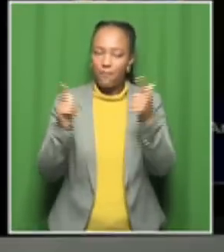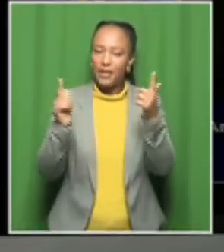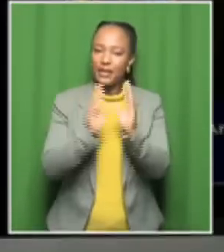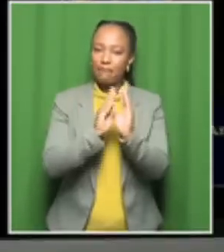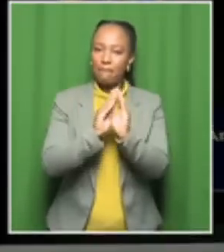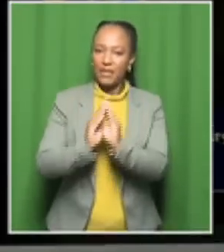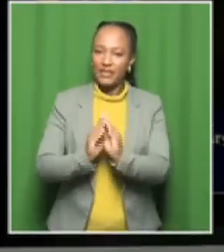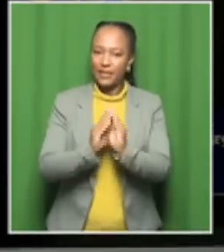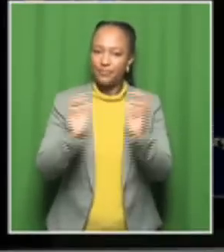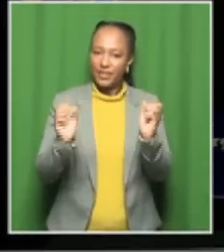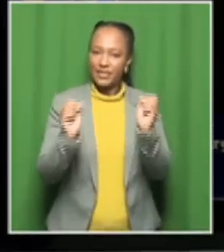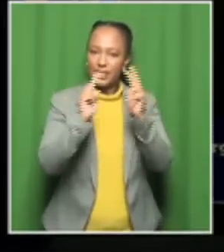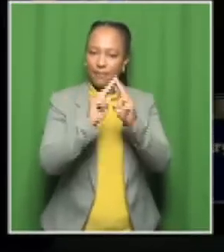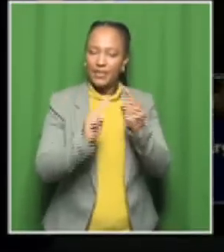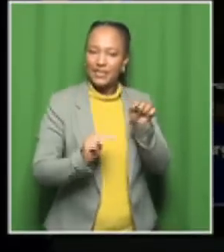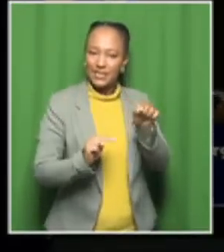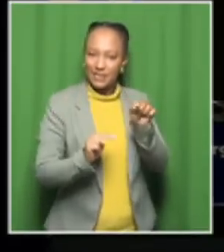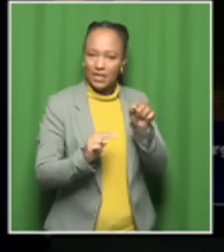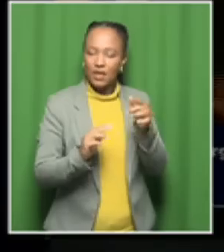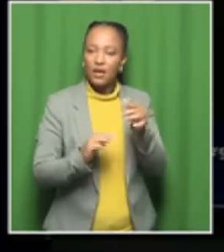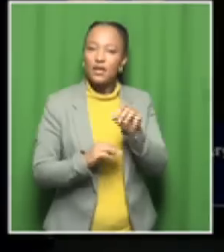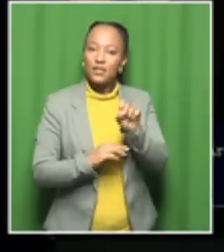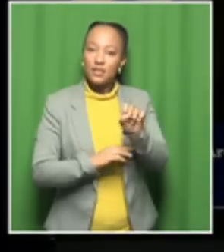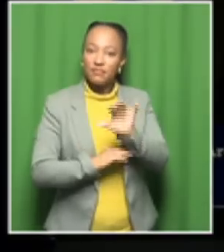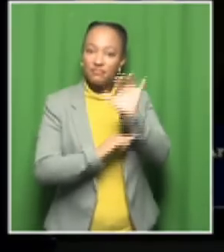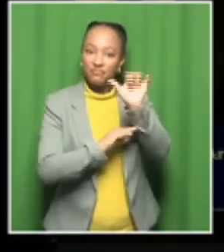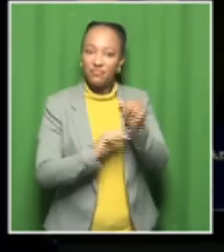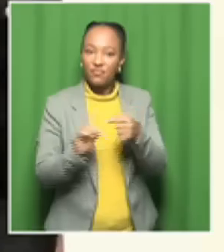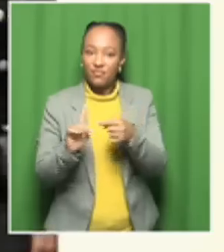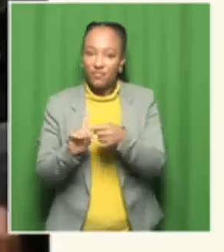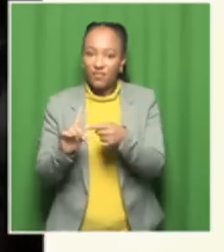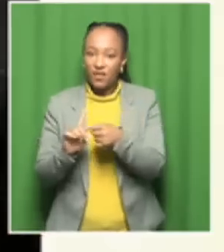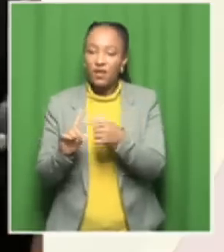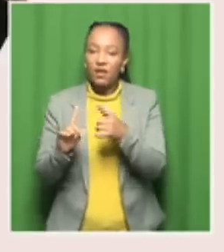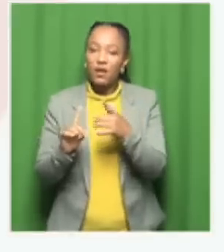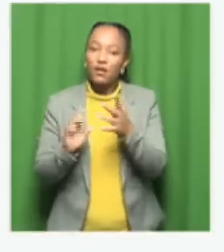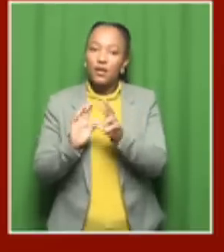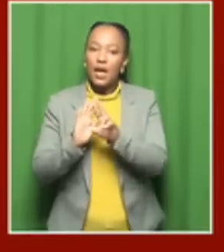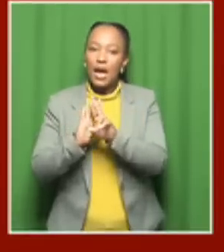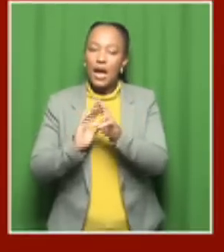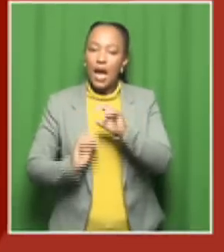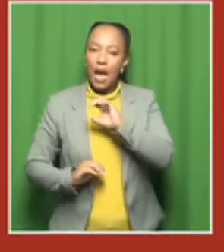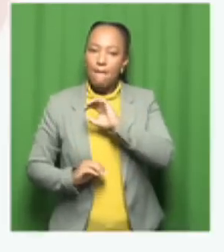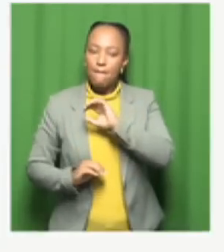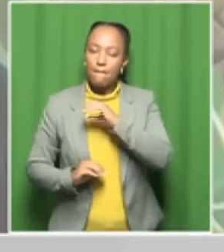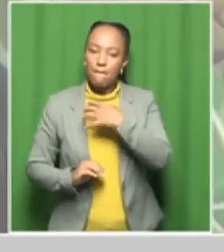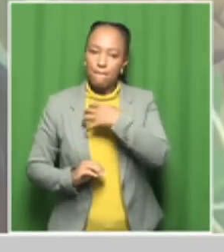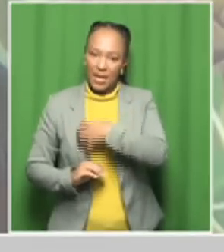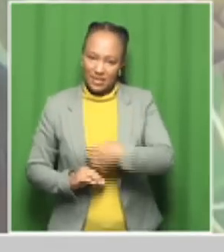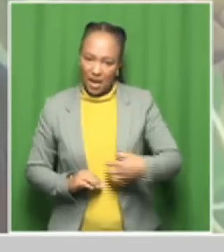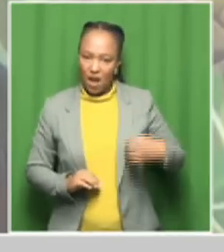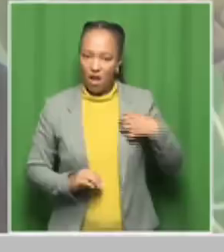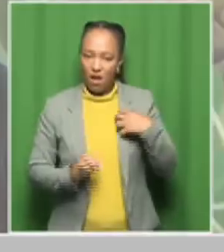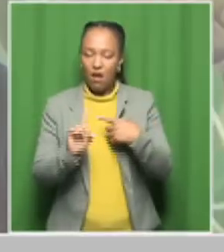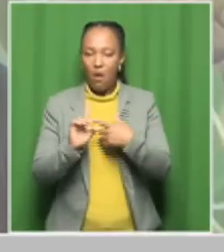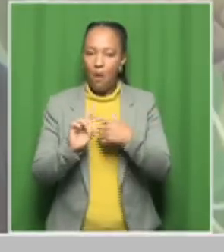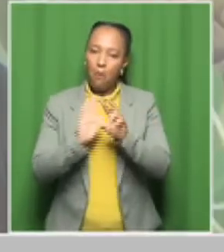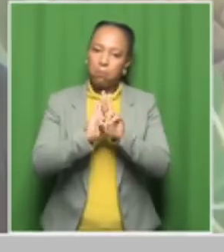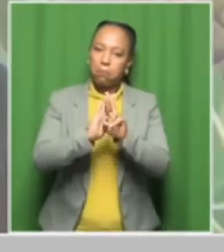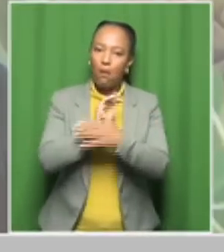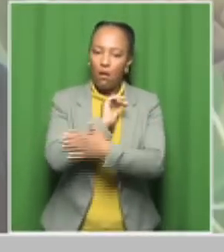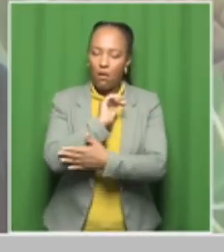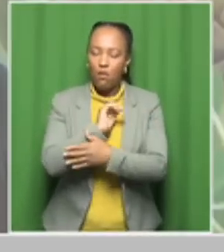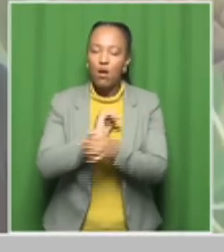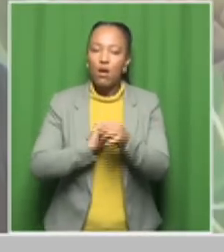now by South Africa's G20 Sous Sherpa, Ambassador Xolisa Mabongo. Ambassador Mabongo, thanks for your time. Welcome to